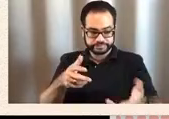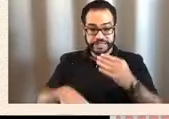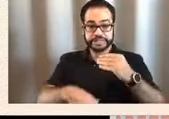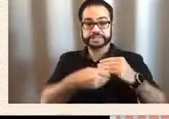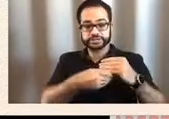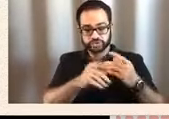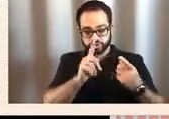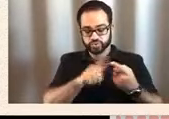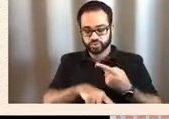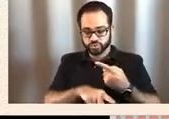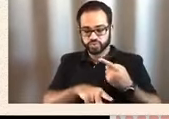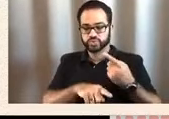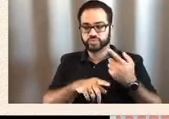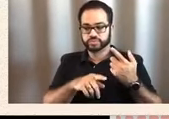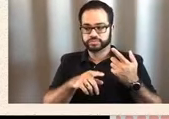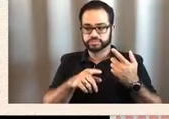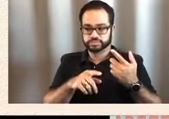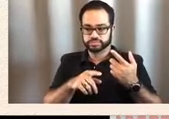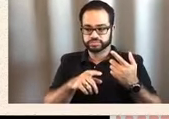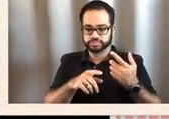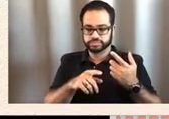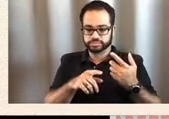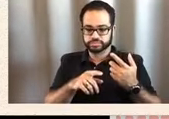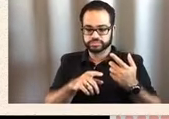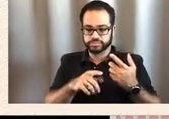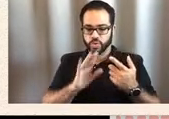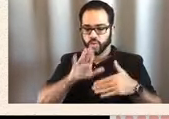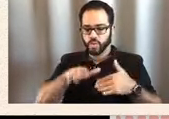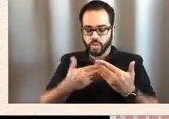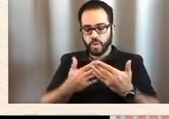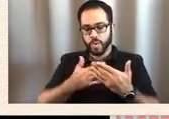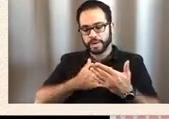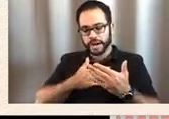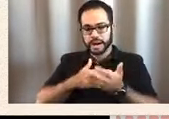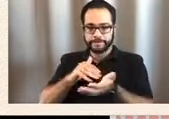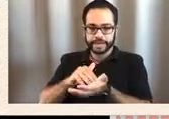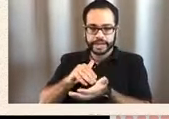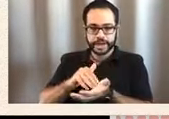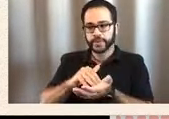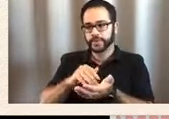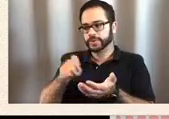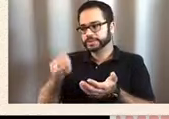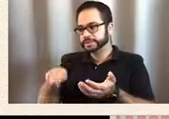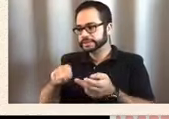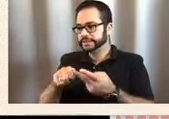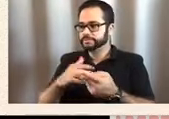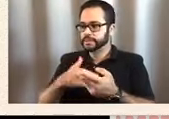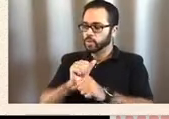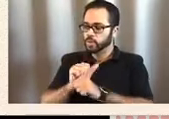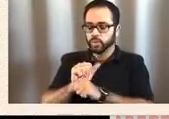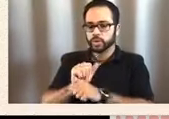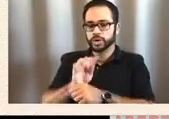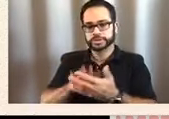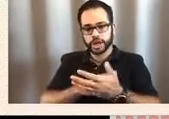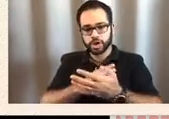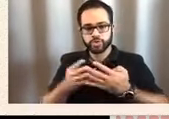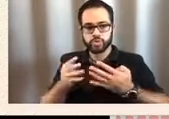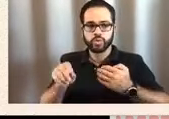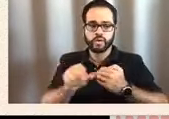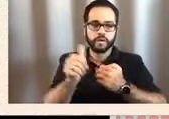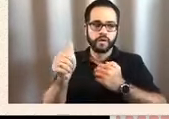to meeting my medical needs and my work schedule and other obligations that I